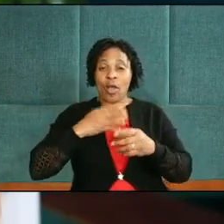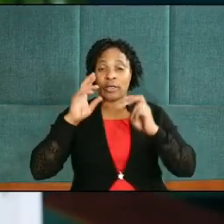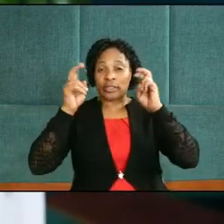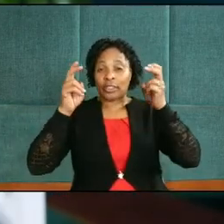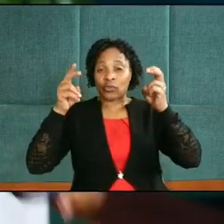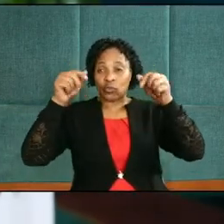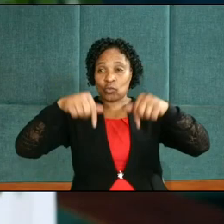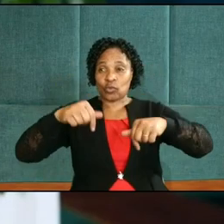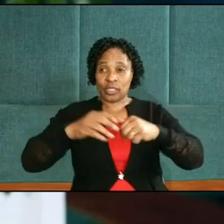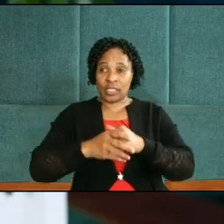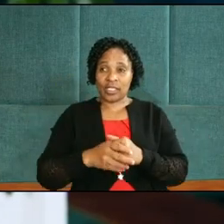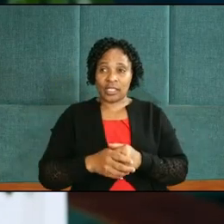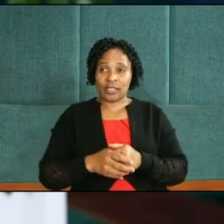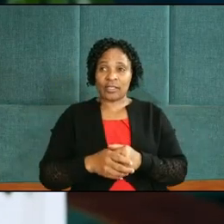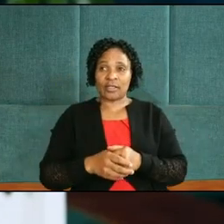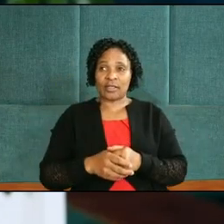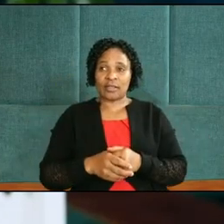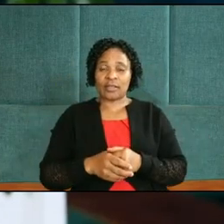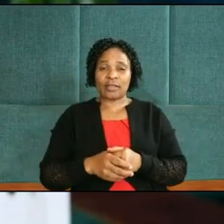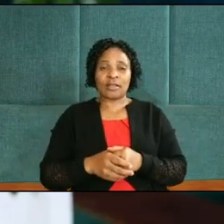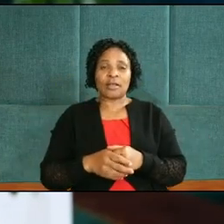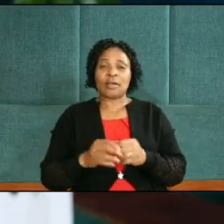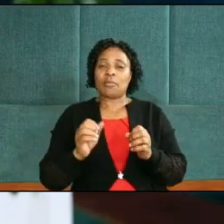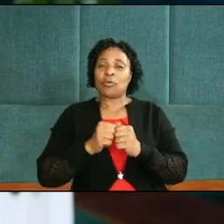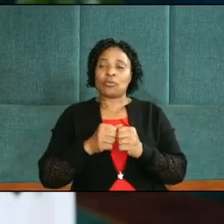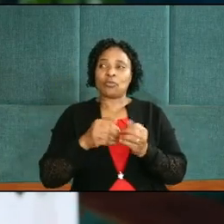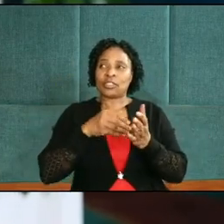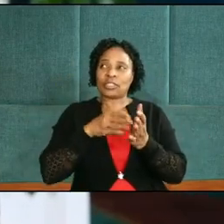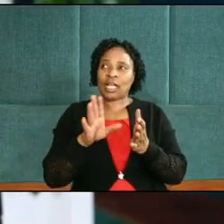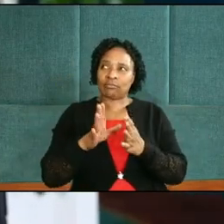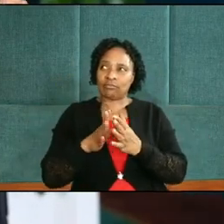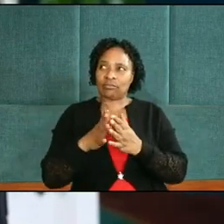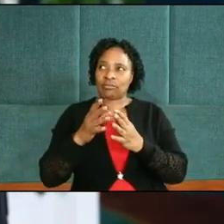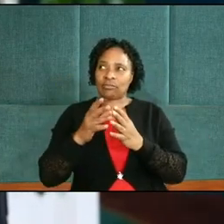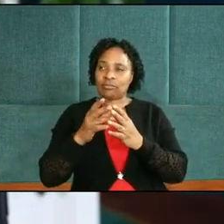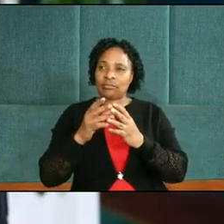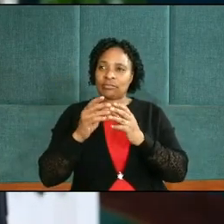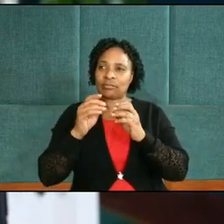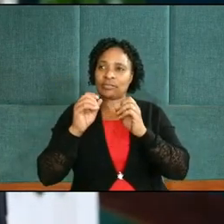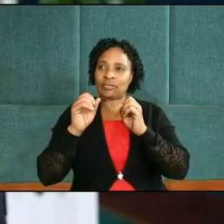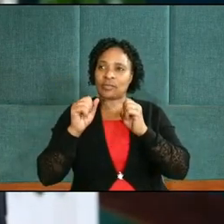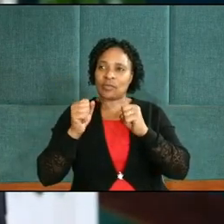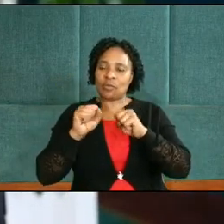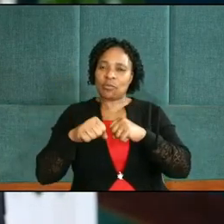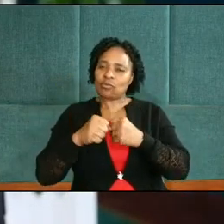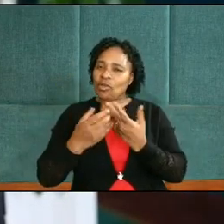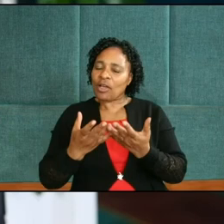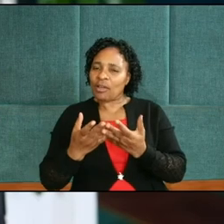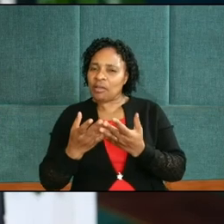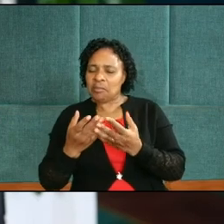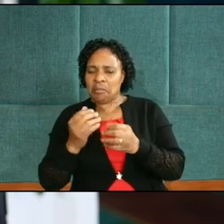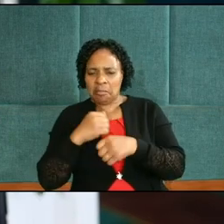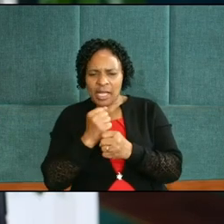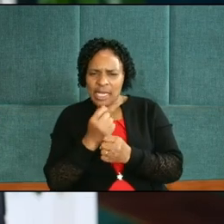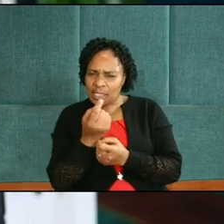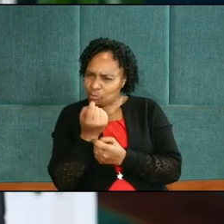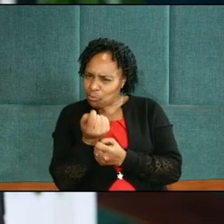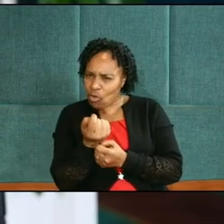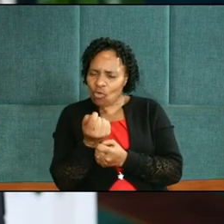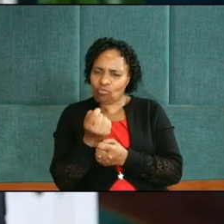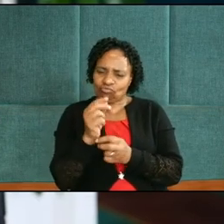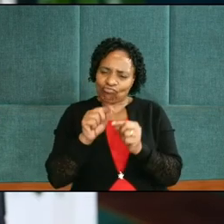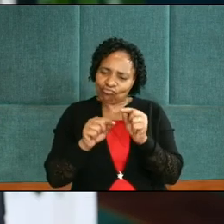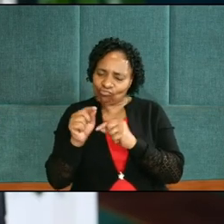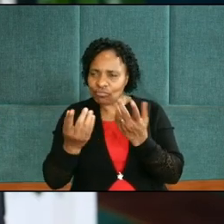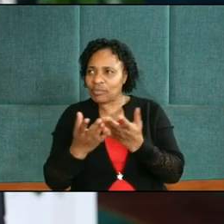in your book, I did send up the title, Down Payment on Eternity. I made a little adjustment. We're going to talk about spot